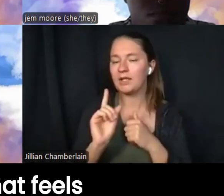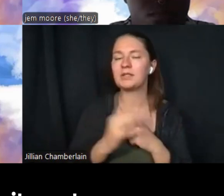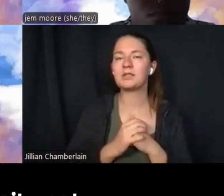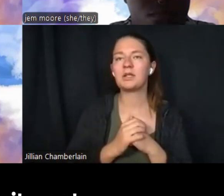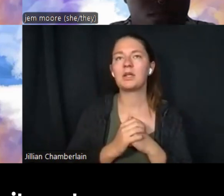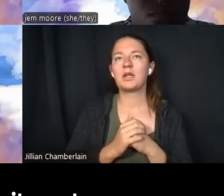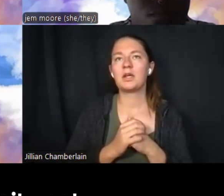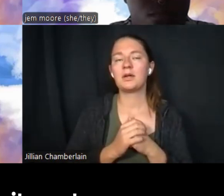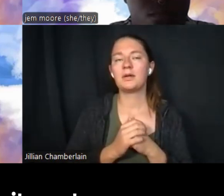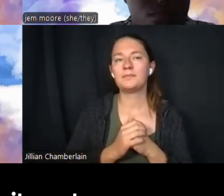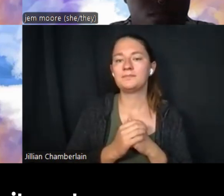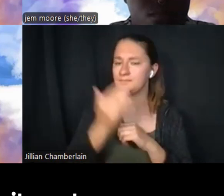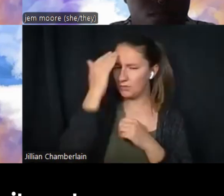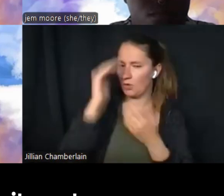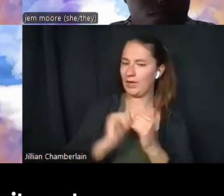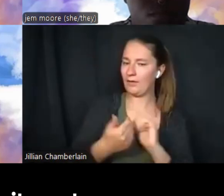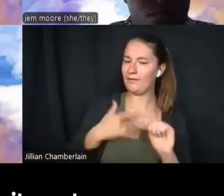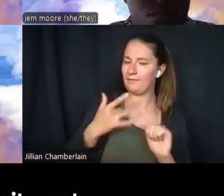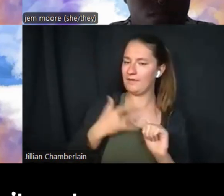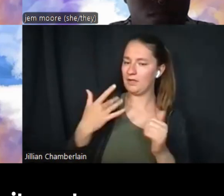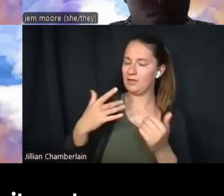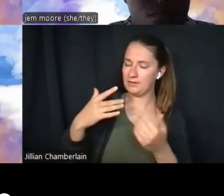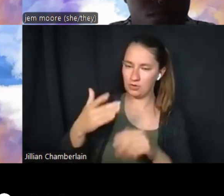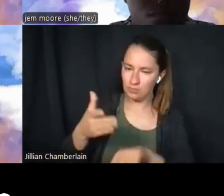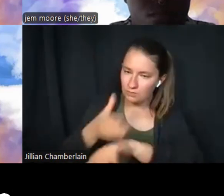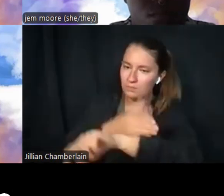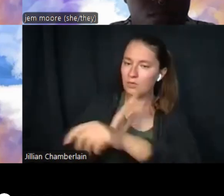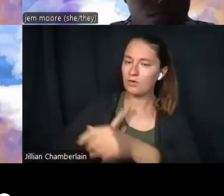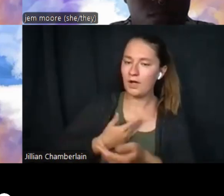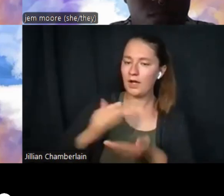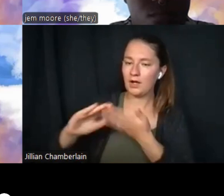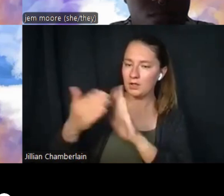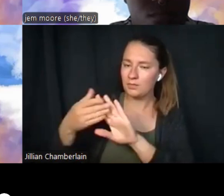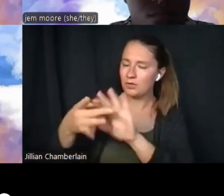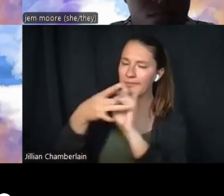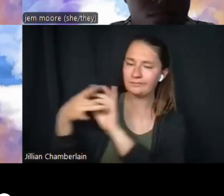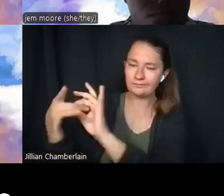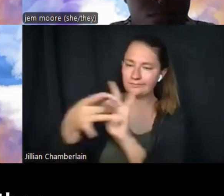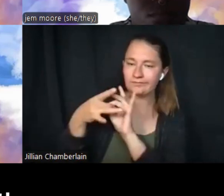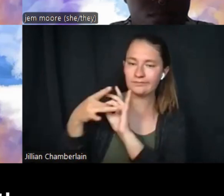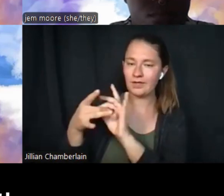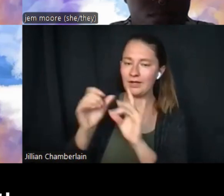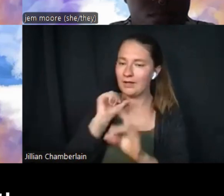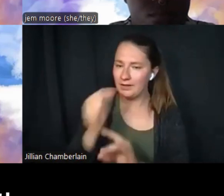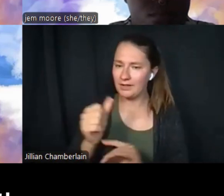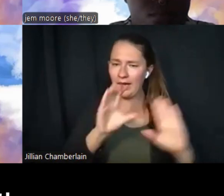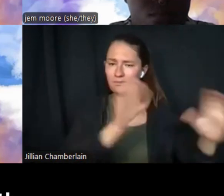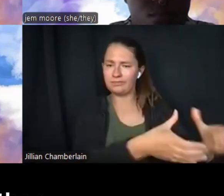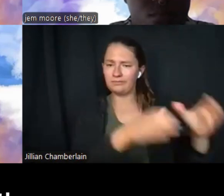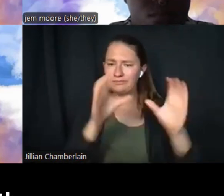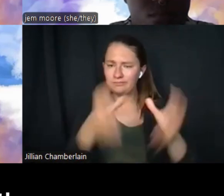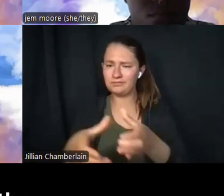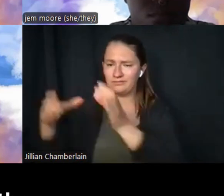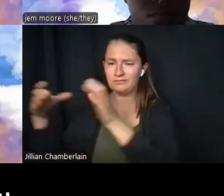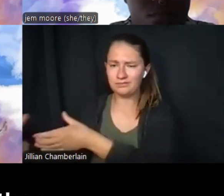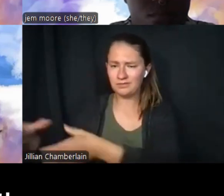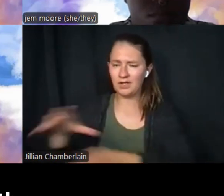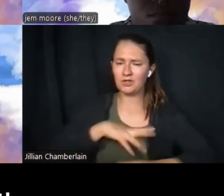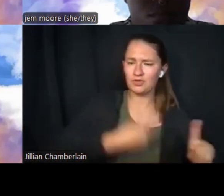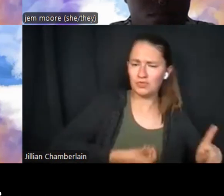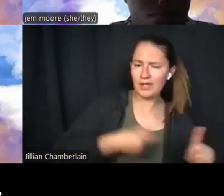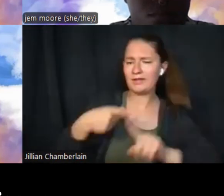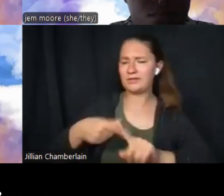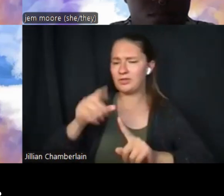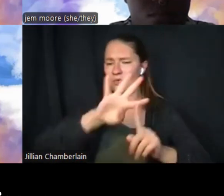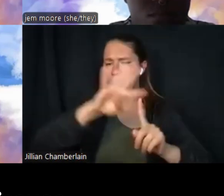is building community, our community, not all sectioned off communities, queer, trans, crit, but we're all